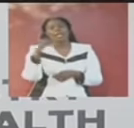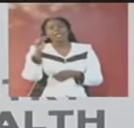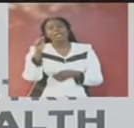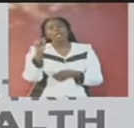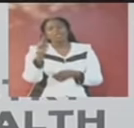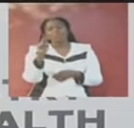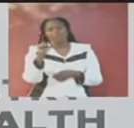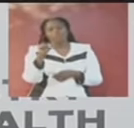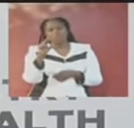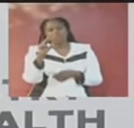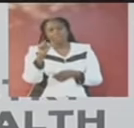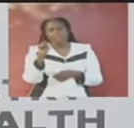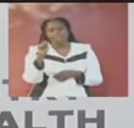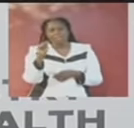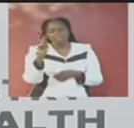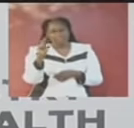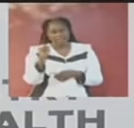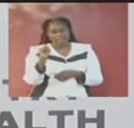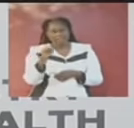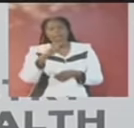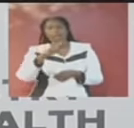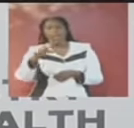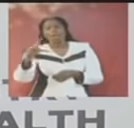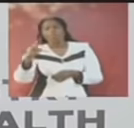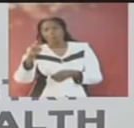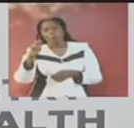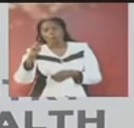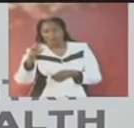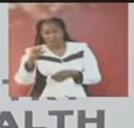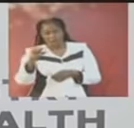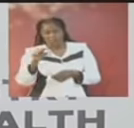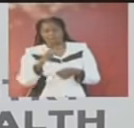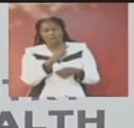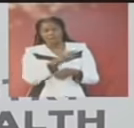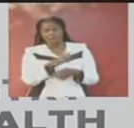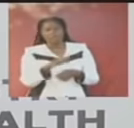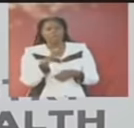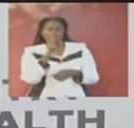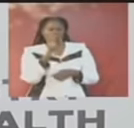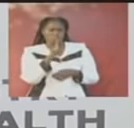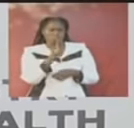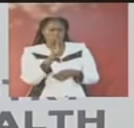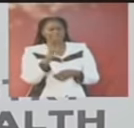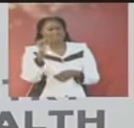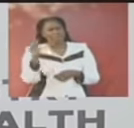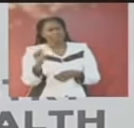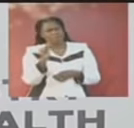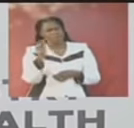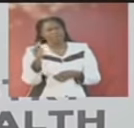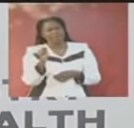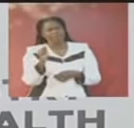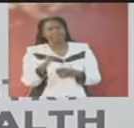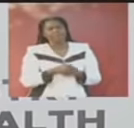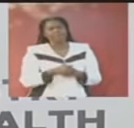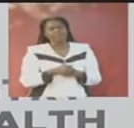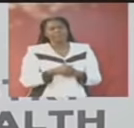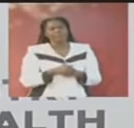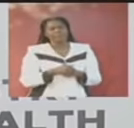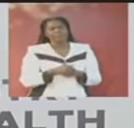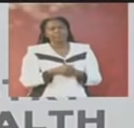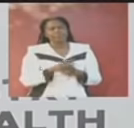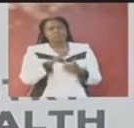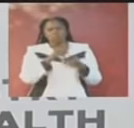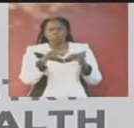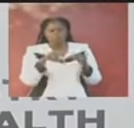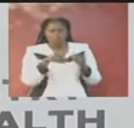Hospital, and 1 patient at the Arima General Hospital. This gives an overall occupancy of